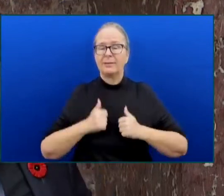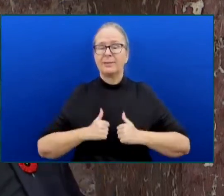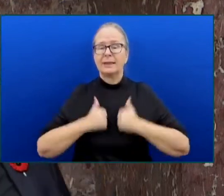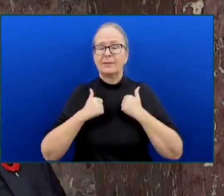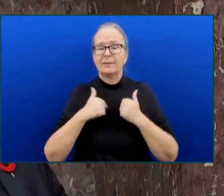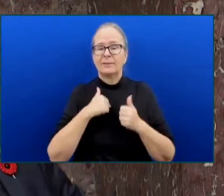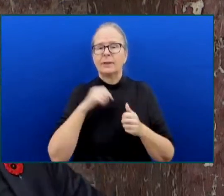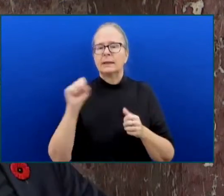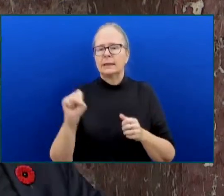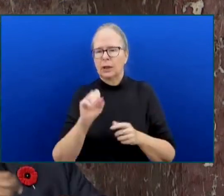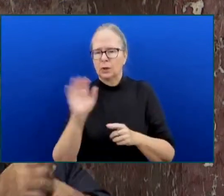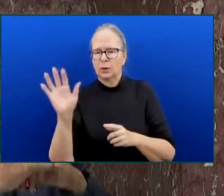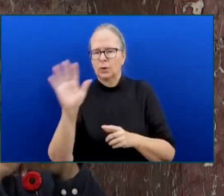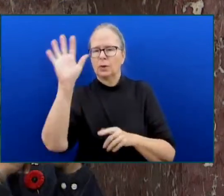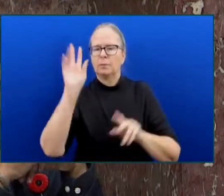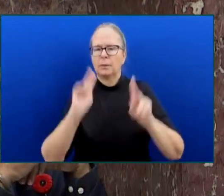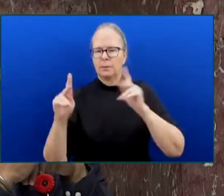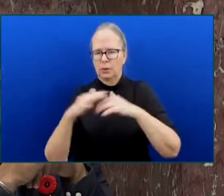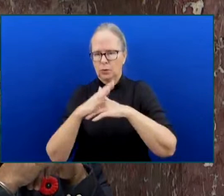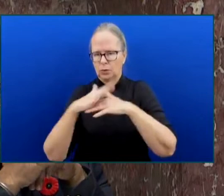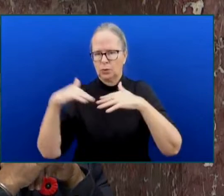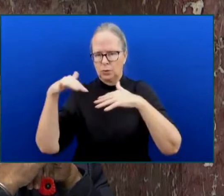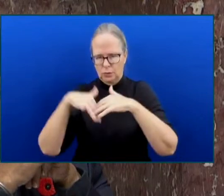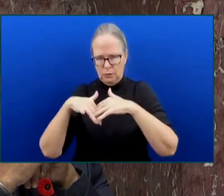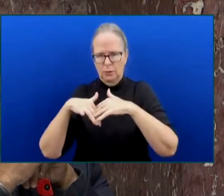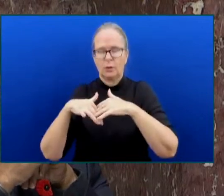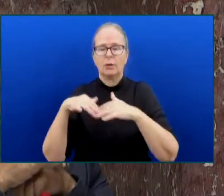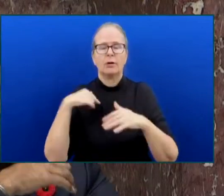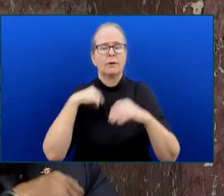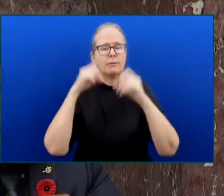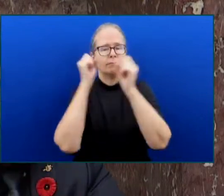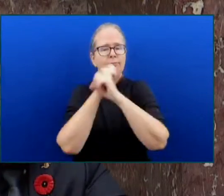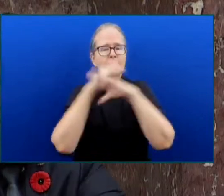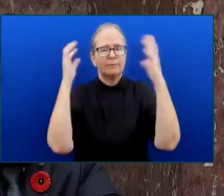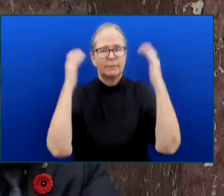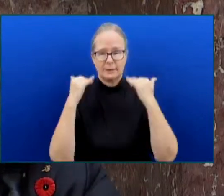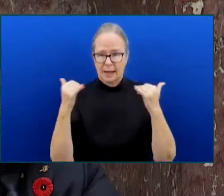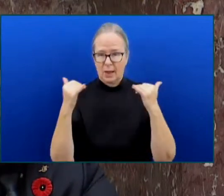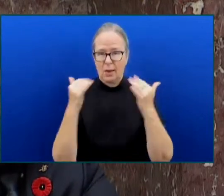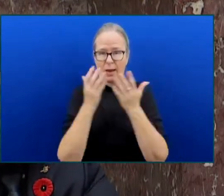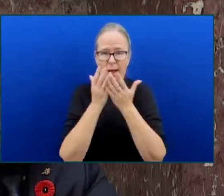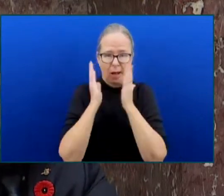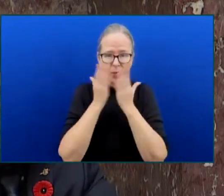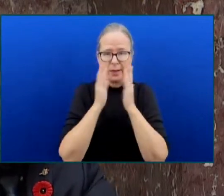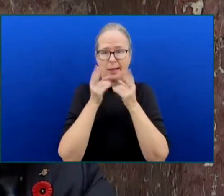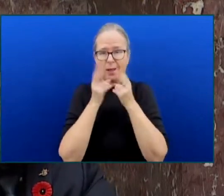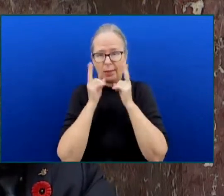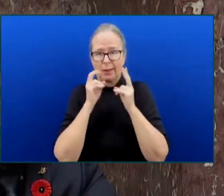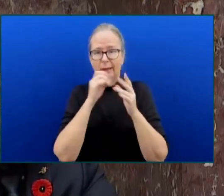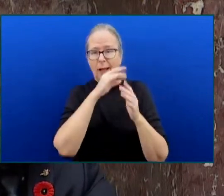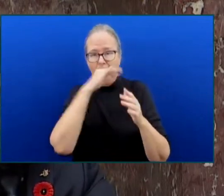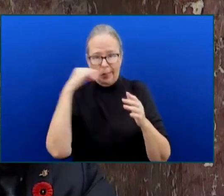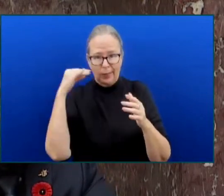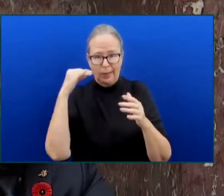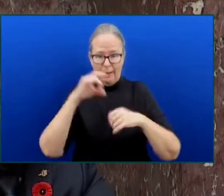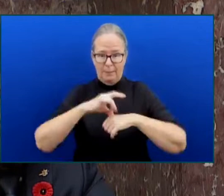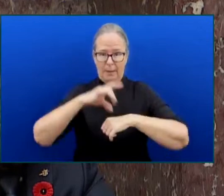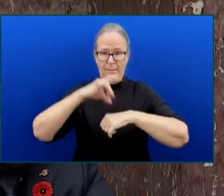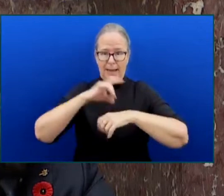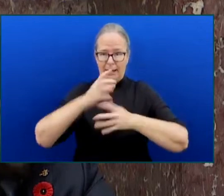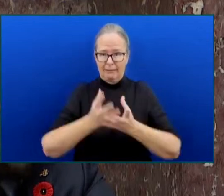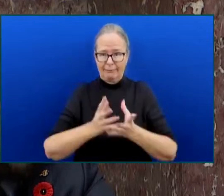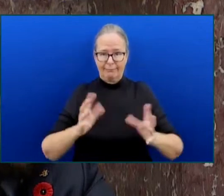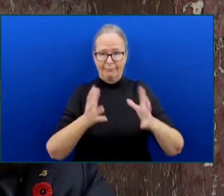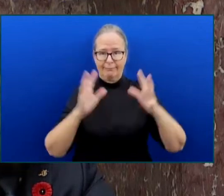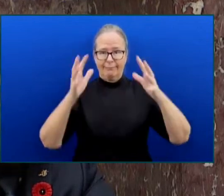of pumpkins that become wonderful orange jack-o'-lanterns. This past Sunday, I had the joy of distributing small pumpkins to